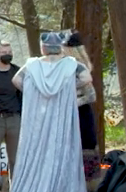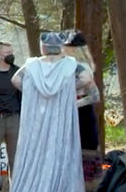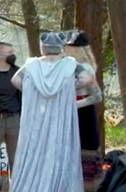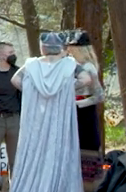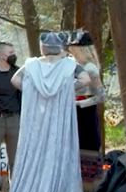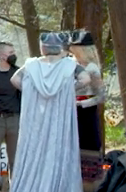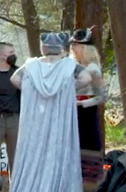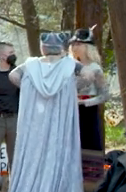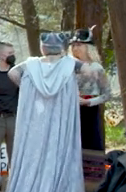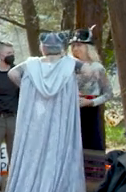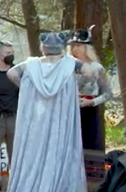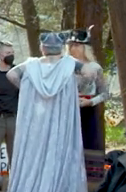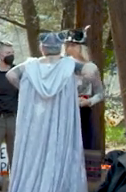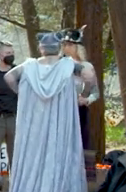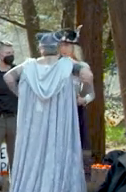Carlos Marquez,